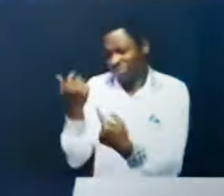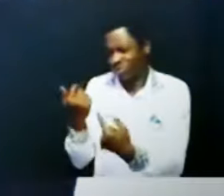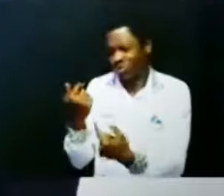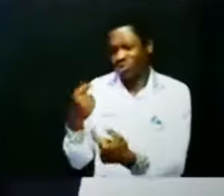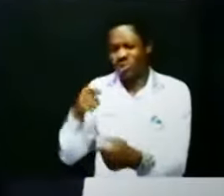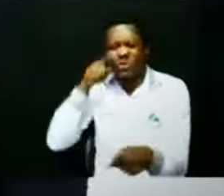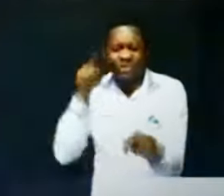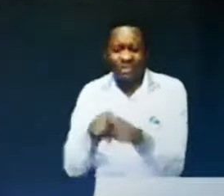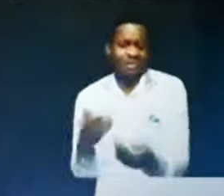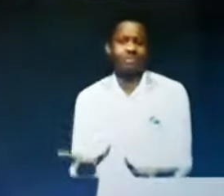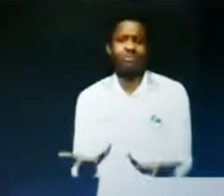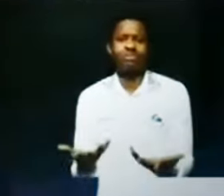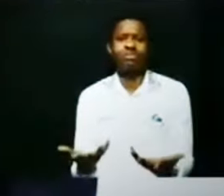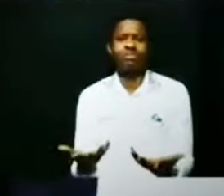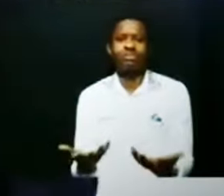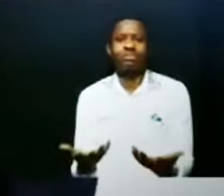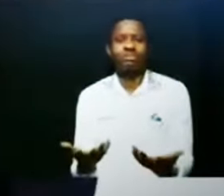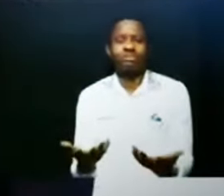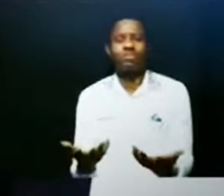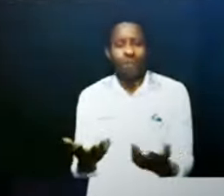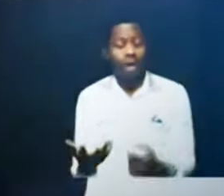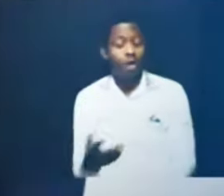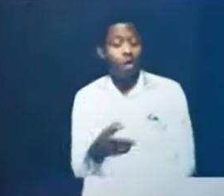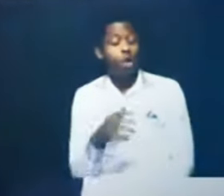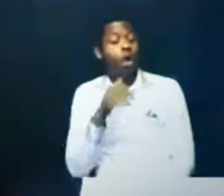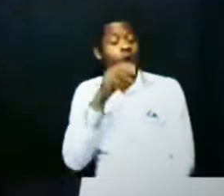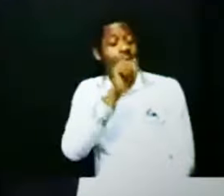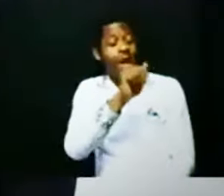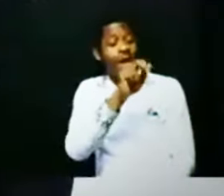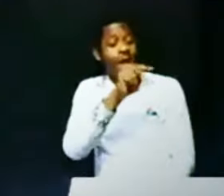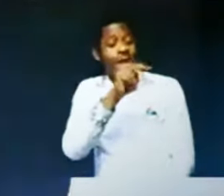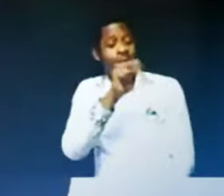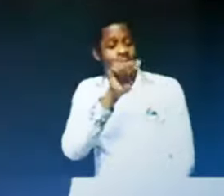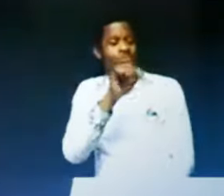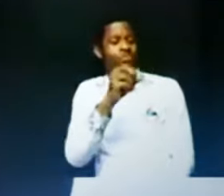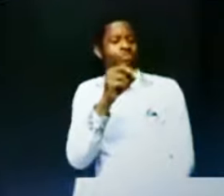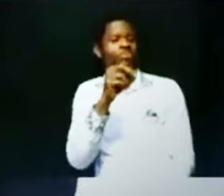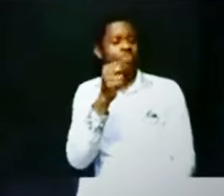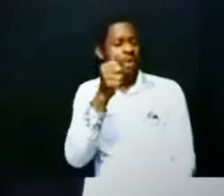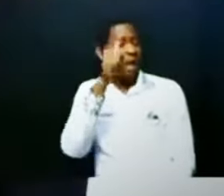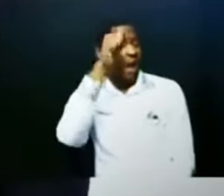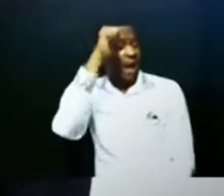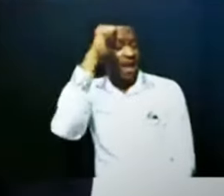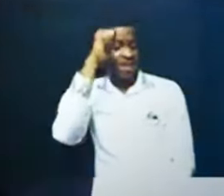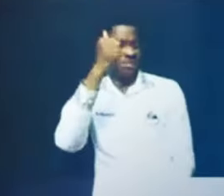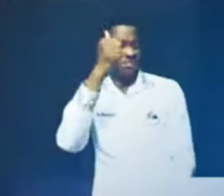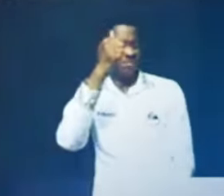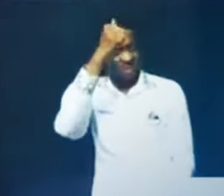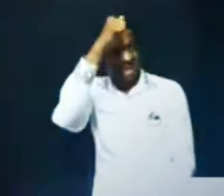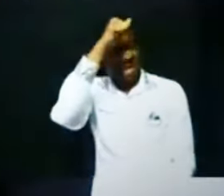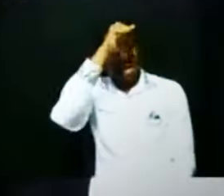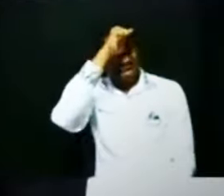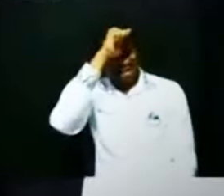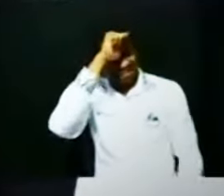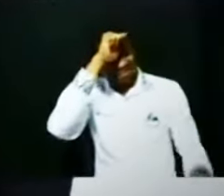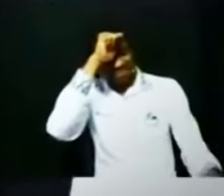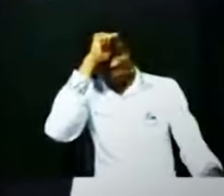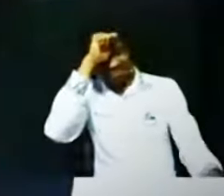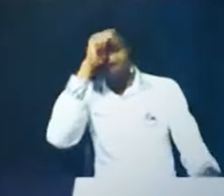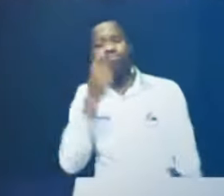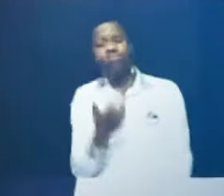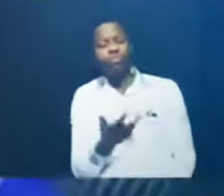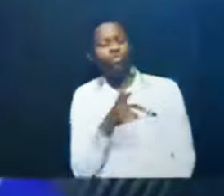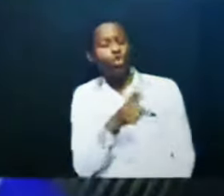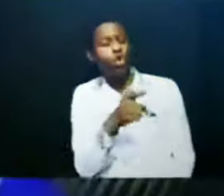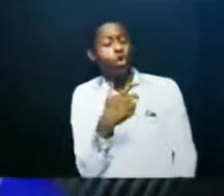See, Amnon's so-called love was a sickly, erotic obsession. Amnon's